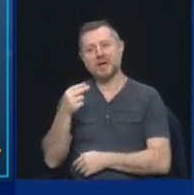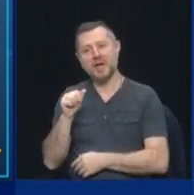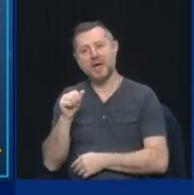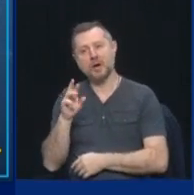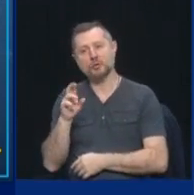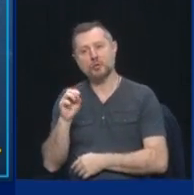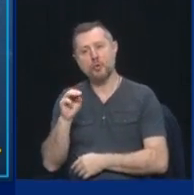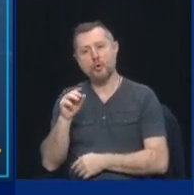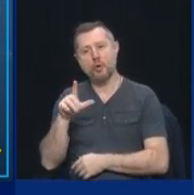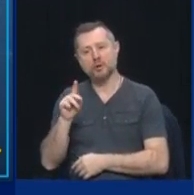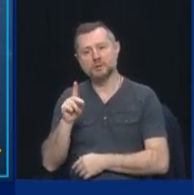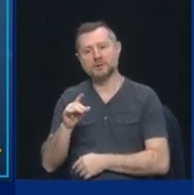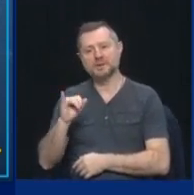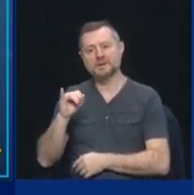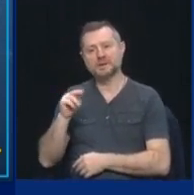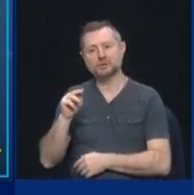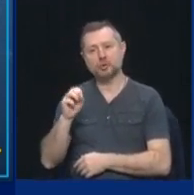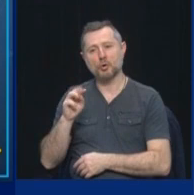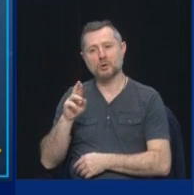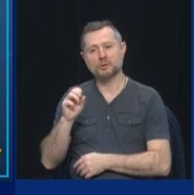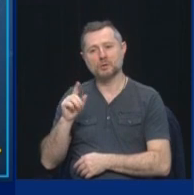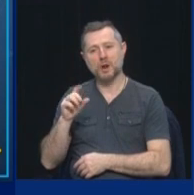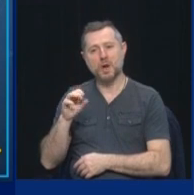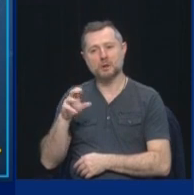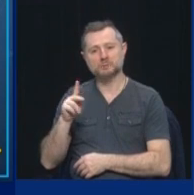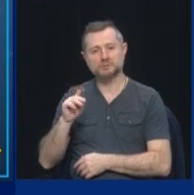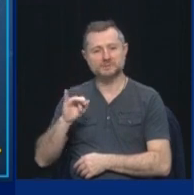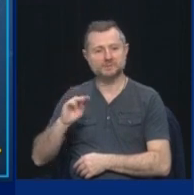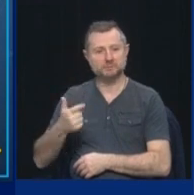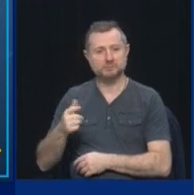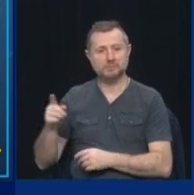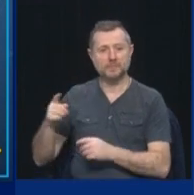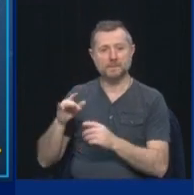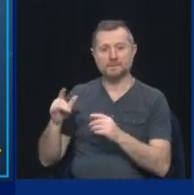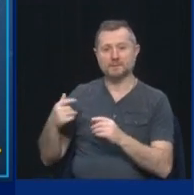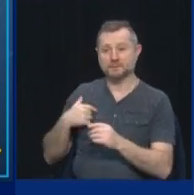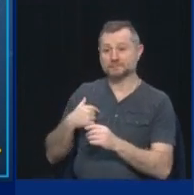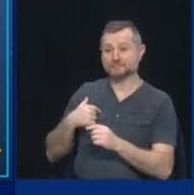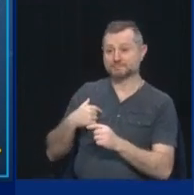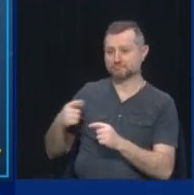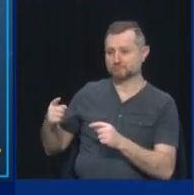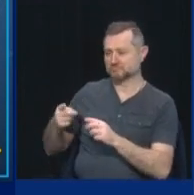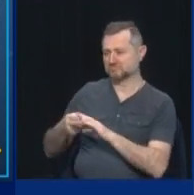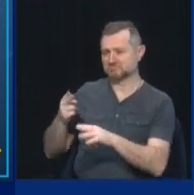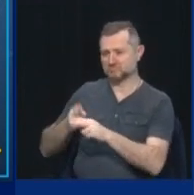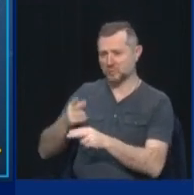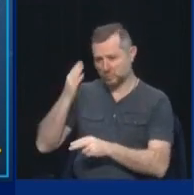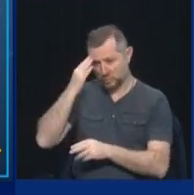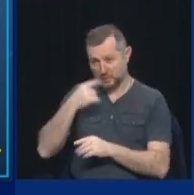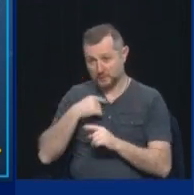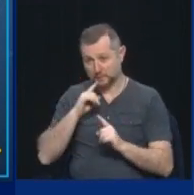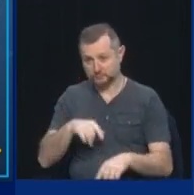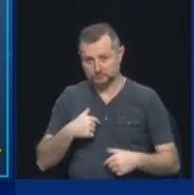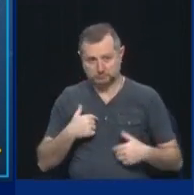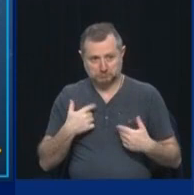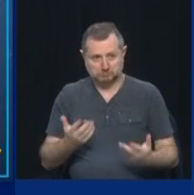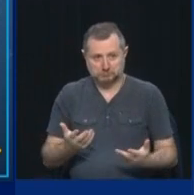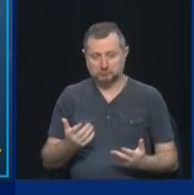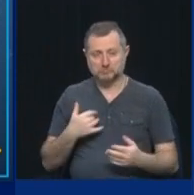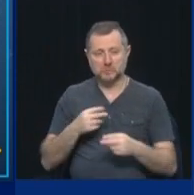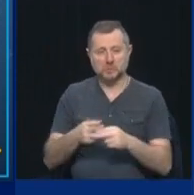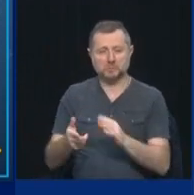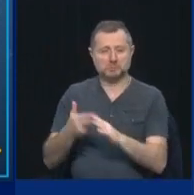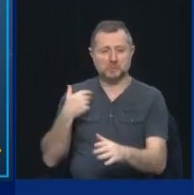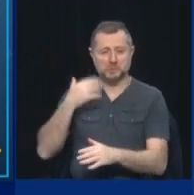they call it the Harold interlocking. Somebody here will probably know the answer, but I don't. But the Harold interlocking is the